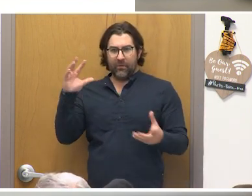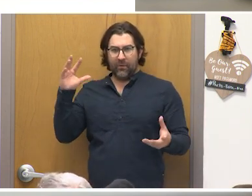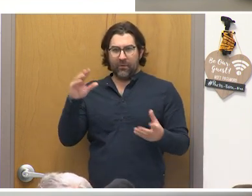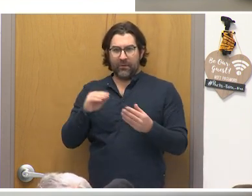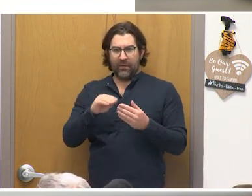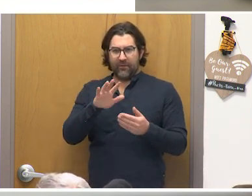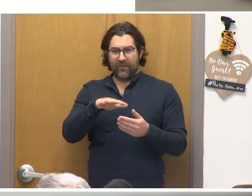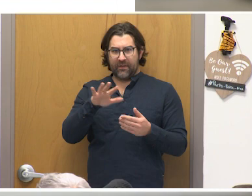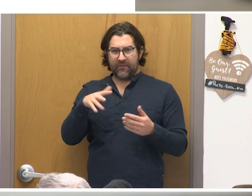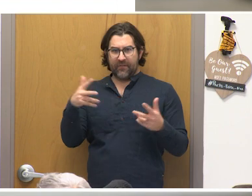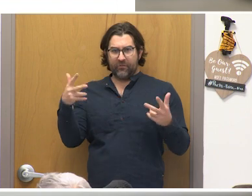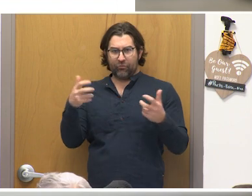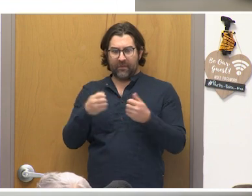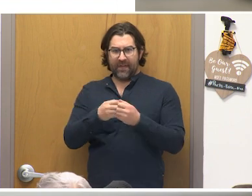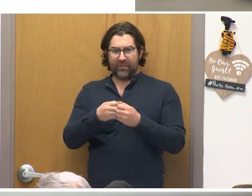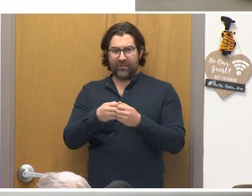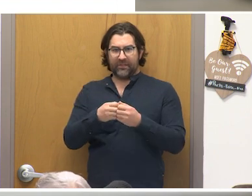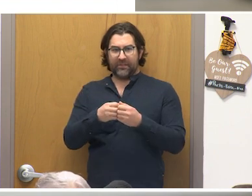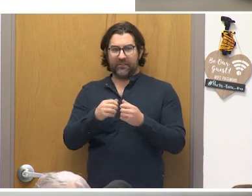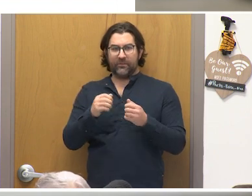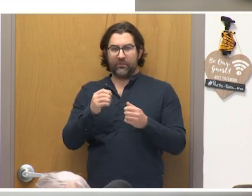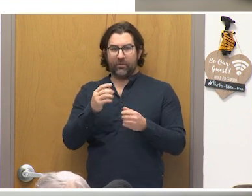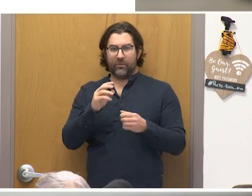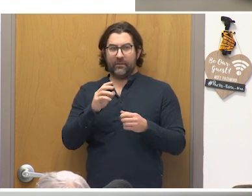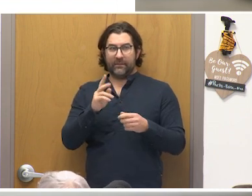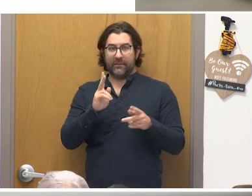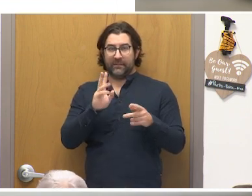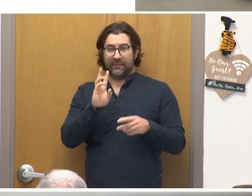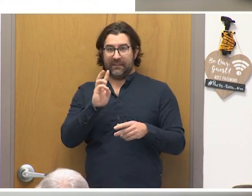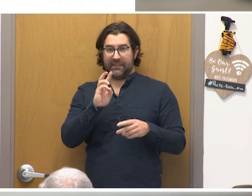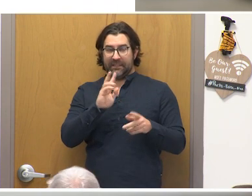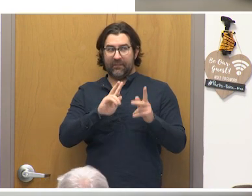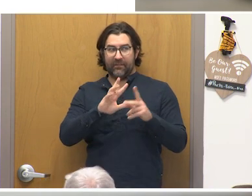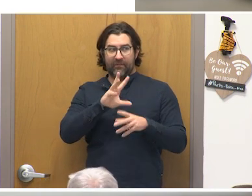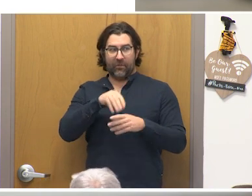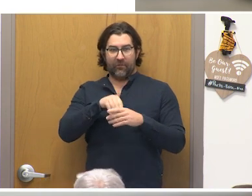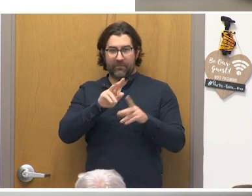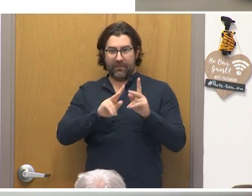55 crashes, and 6 of those have involved pedestrians.